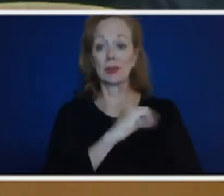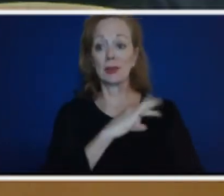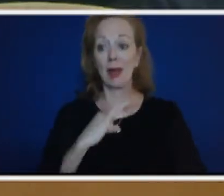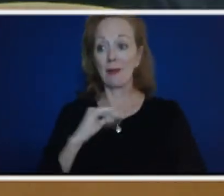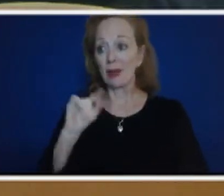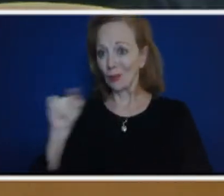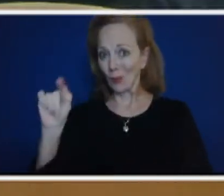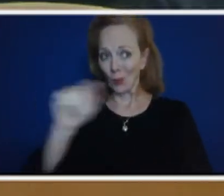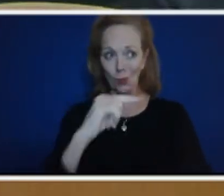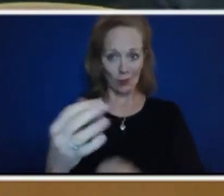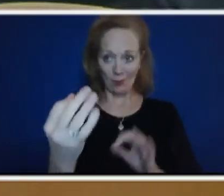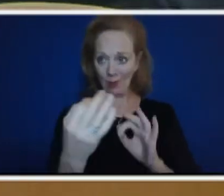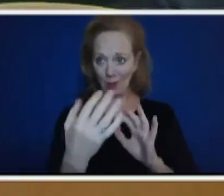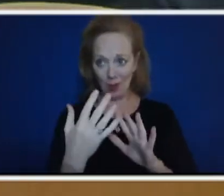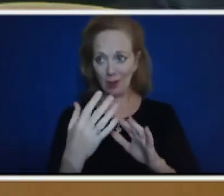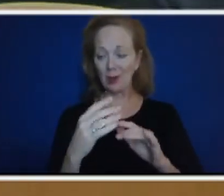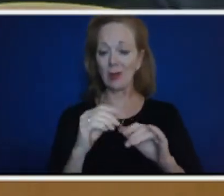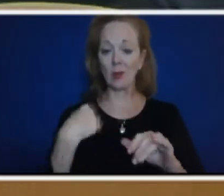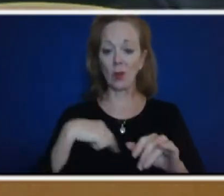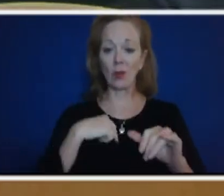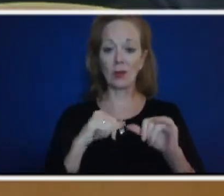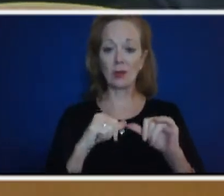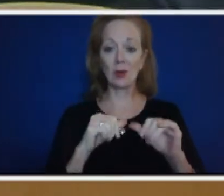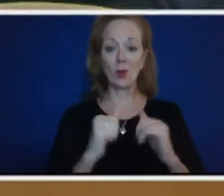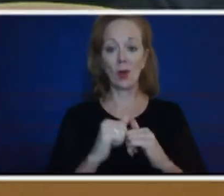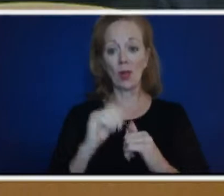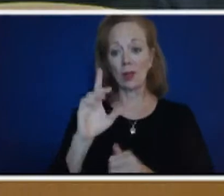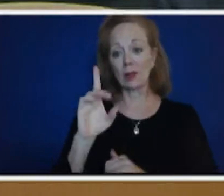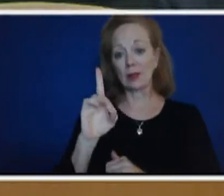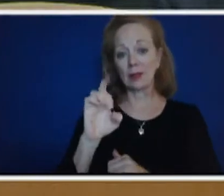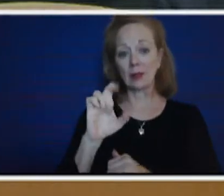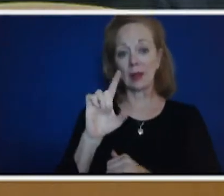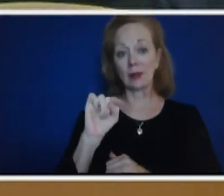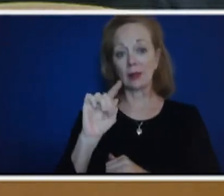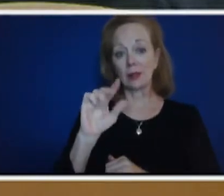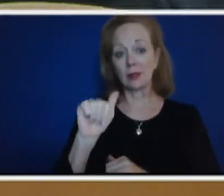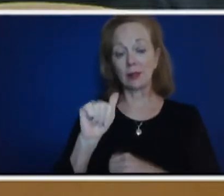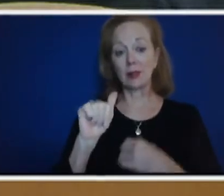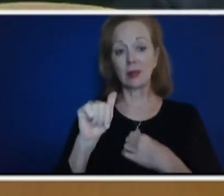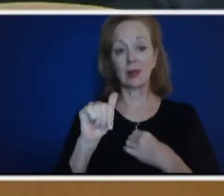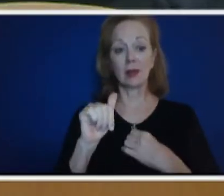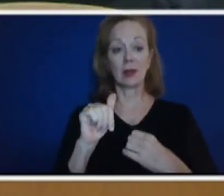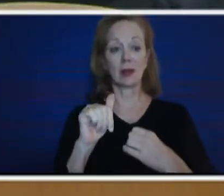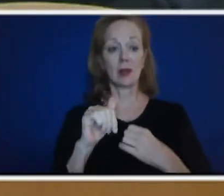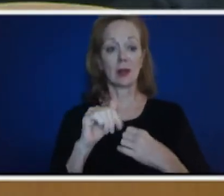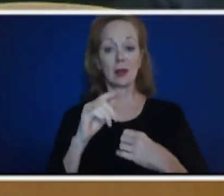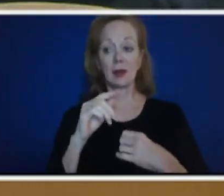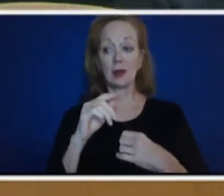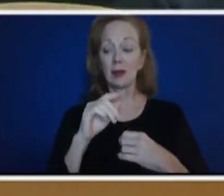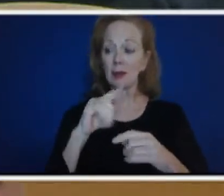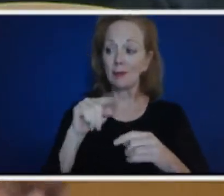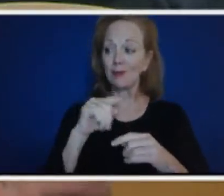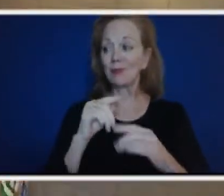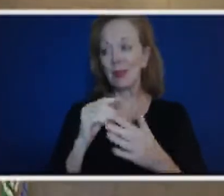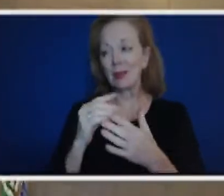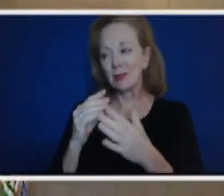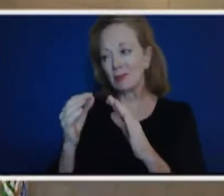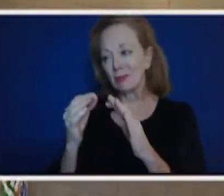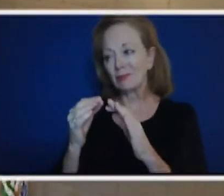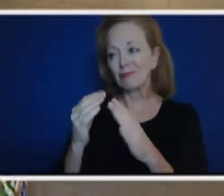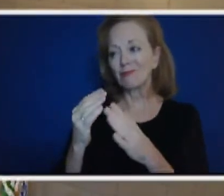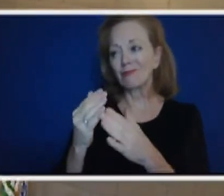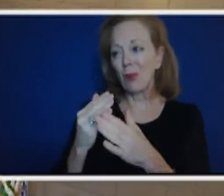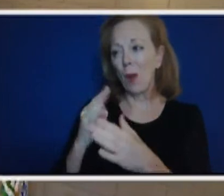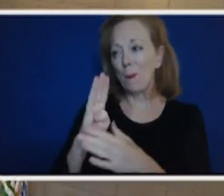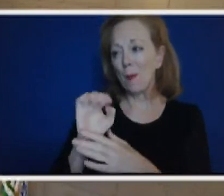will continue working with the Deltas as well as the adjacent property owner on some buffering for her. So thank you. Thank